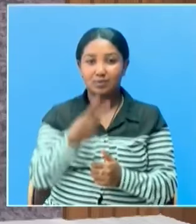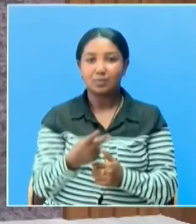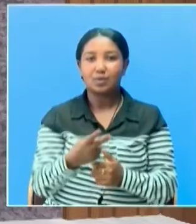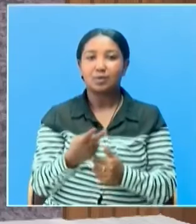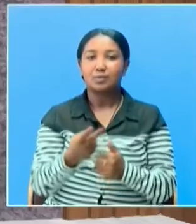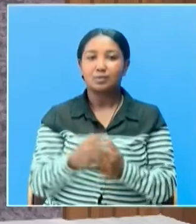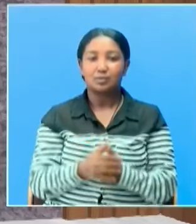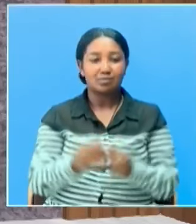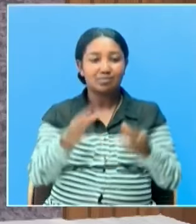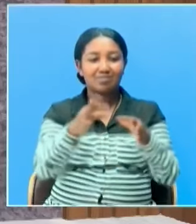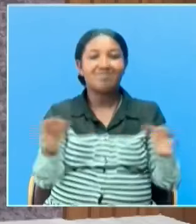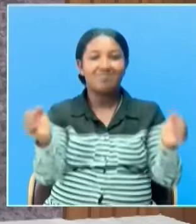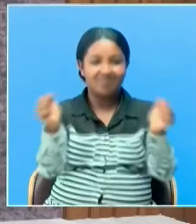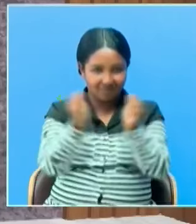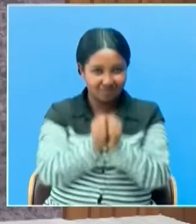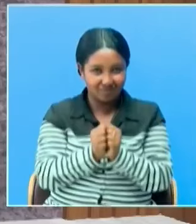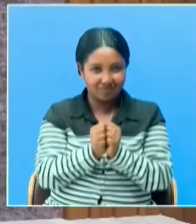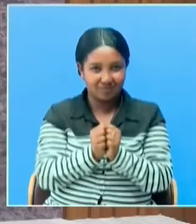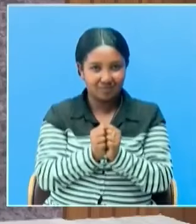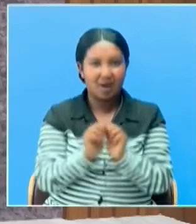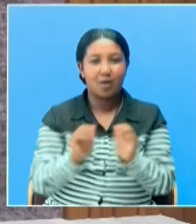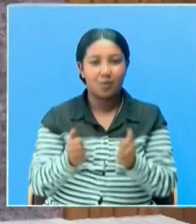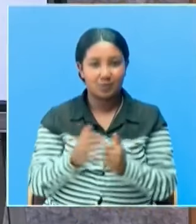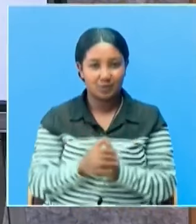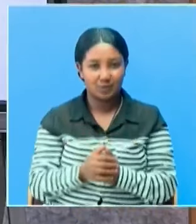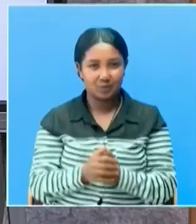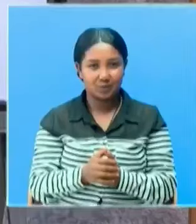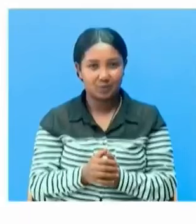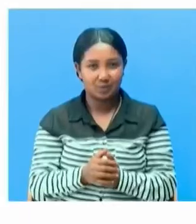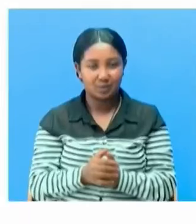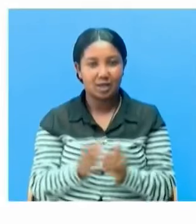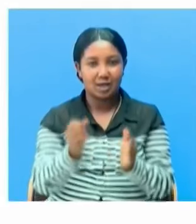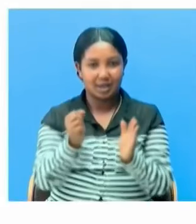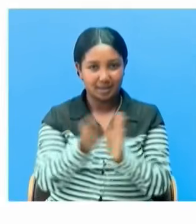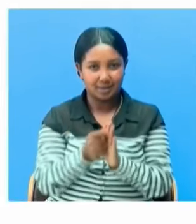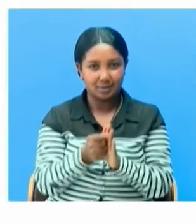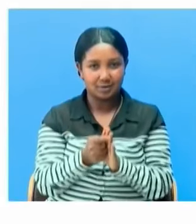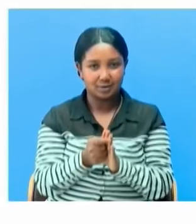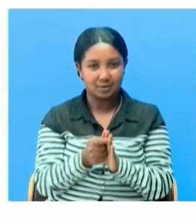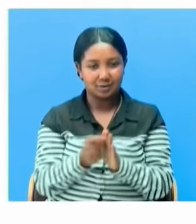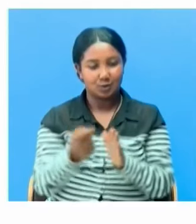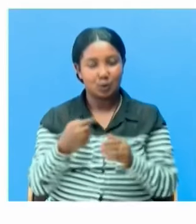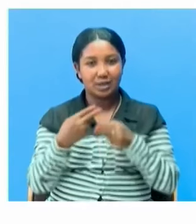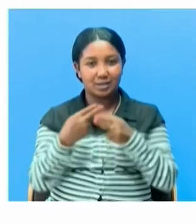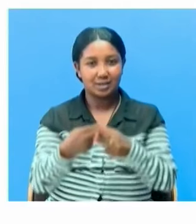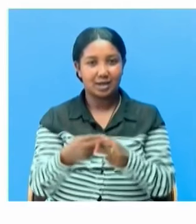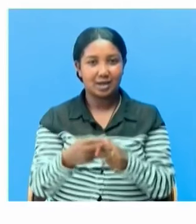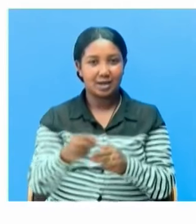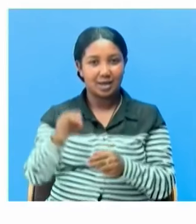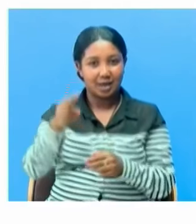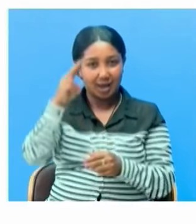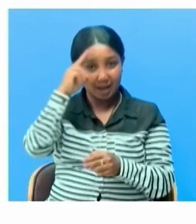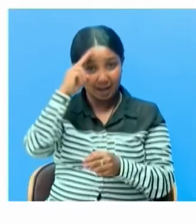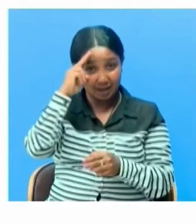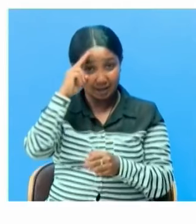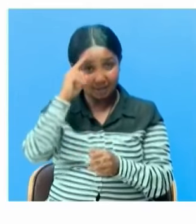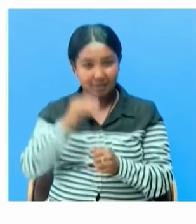them one single sentence. For example, we can say, Helen